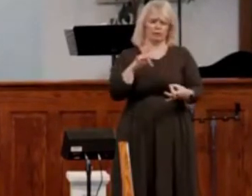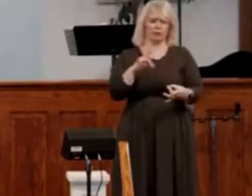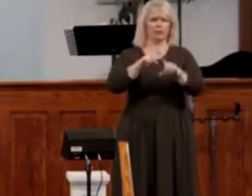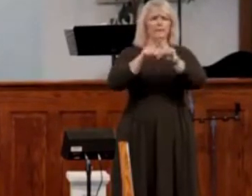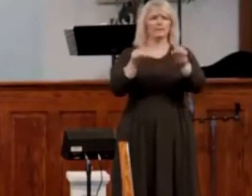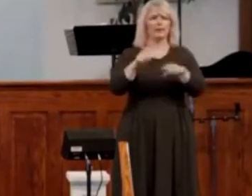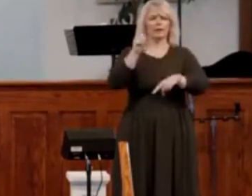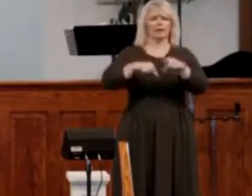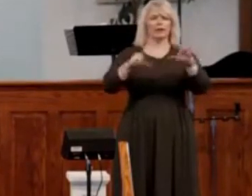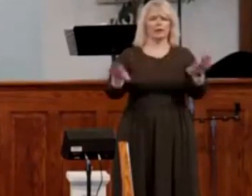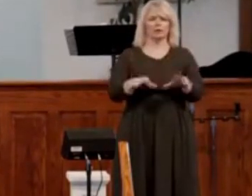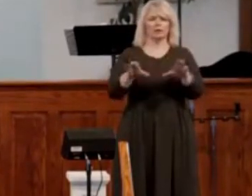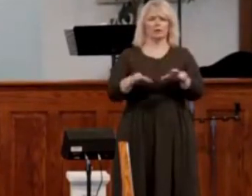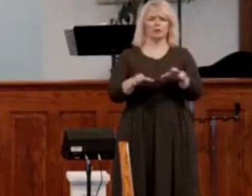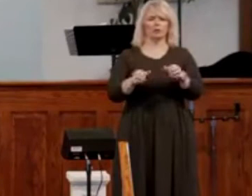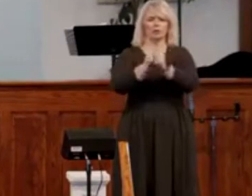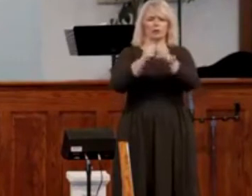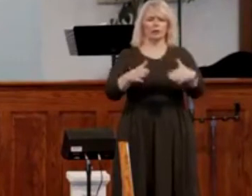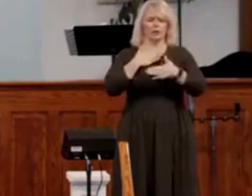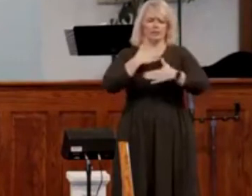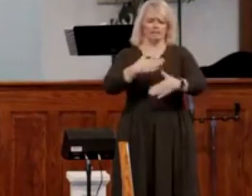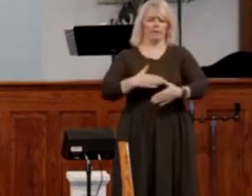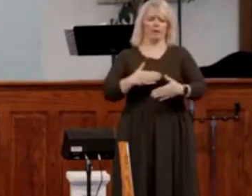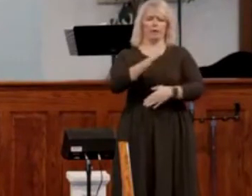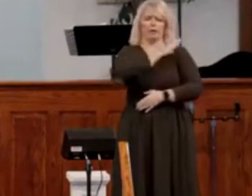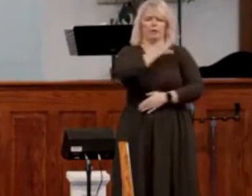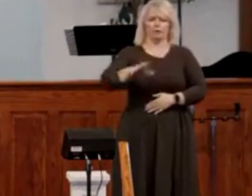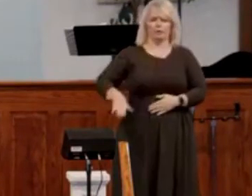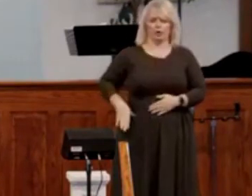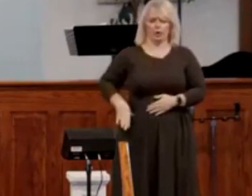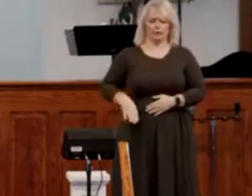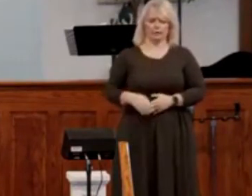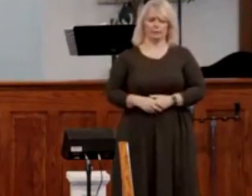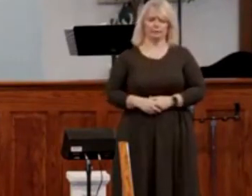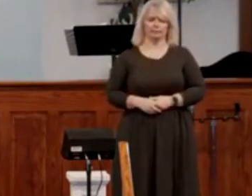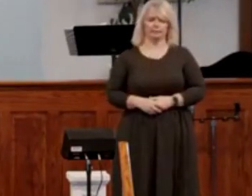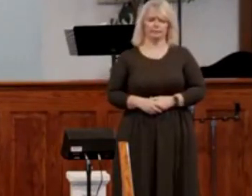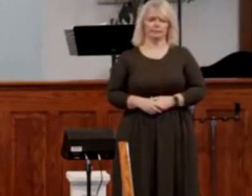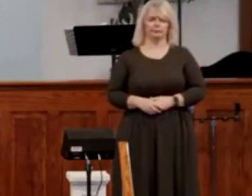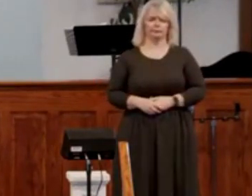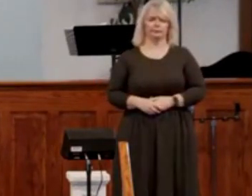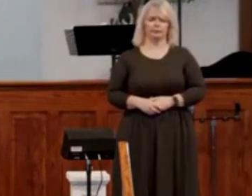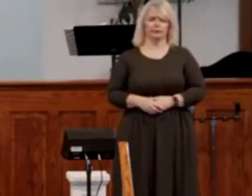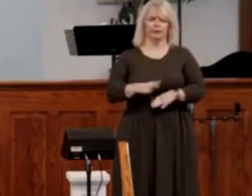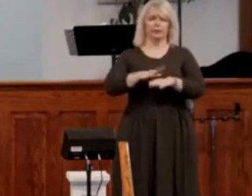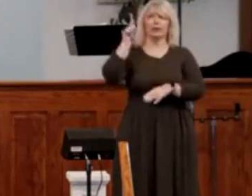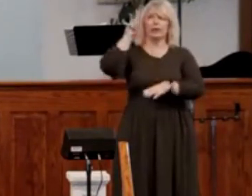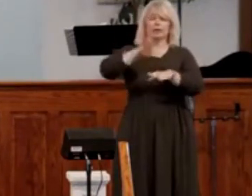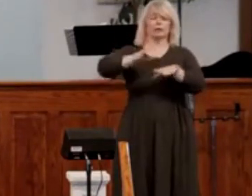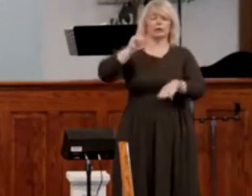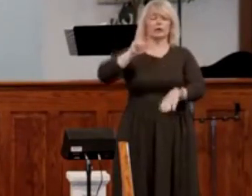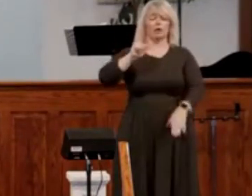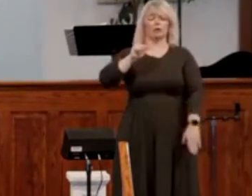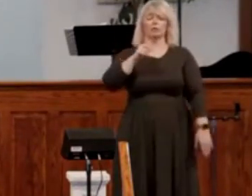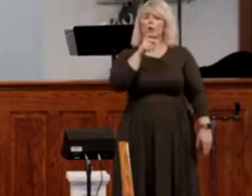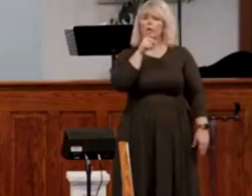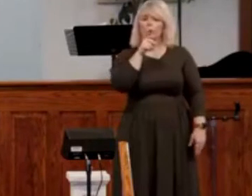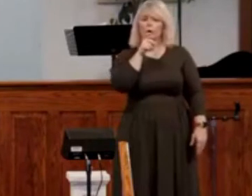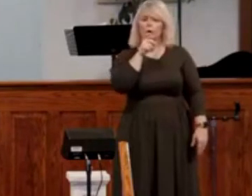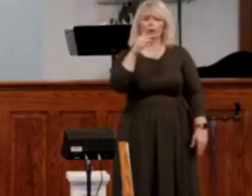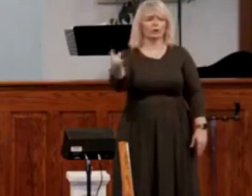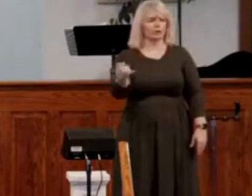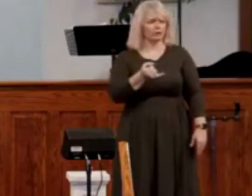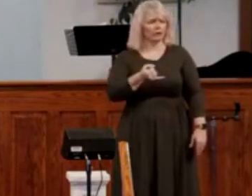can't do it without the body of Christ that he's put us into. And that's what he's called us to do and to be a part of. So who can you invite to go with you?